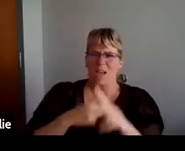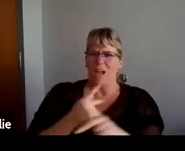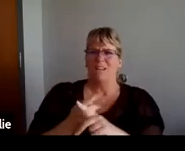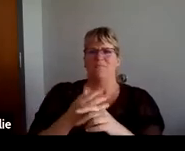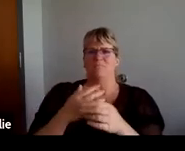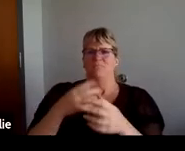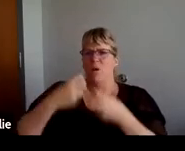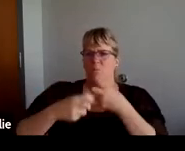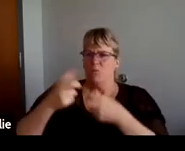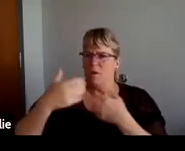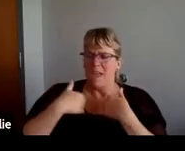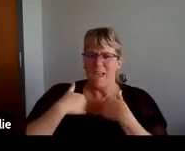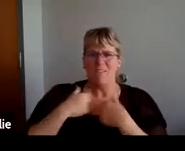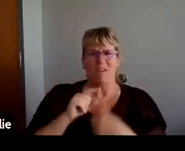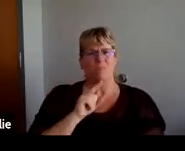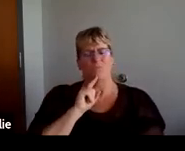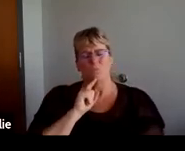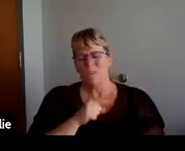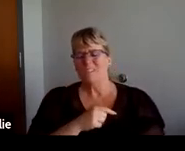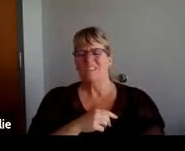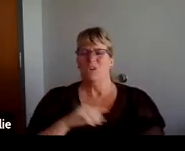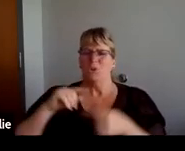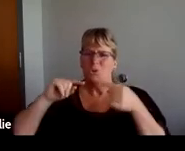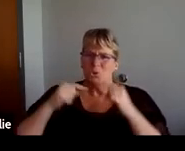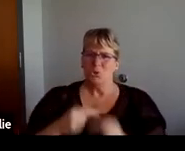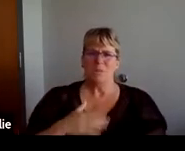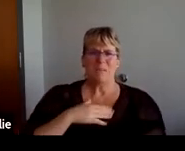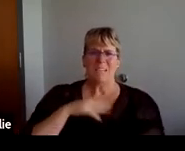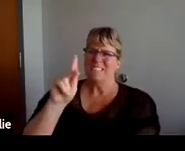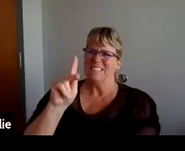then. Do you have anything? I'm really, really hurting tonight.